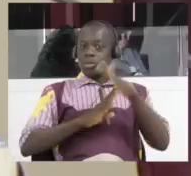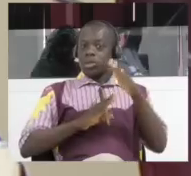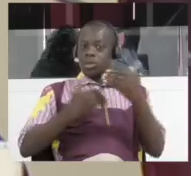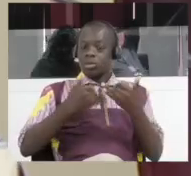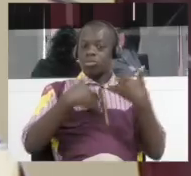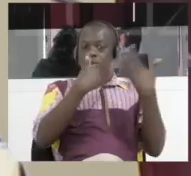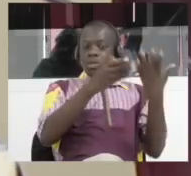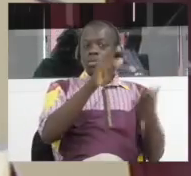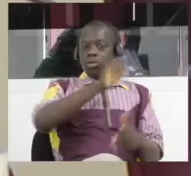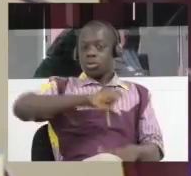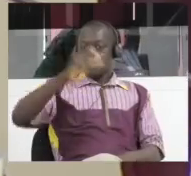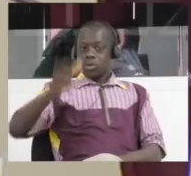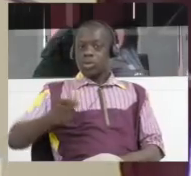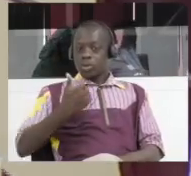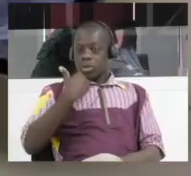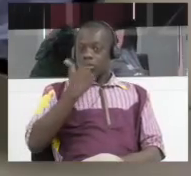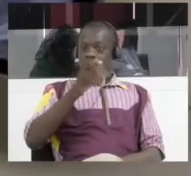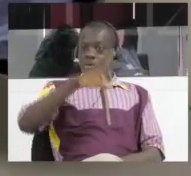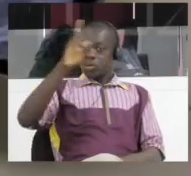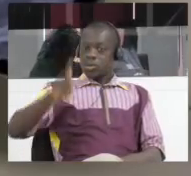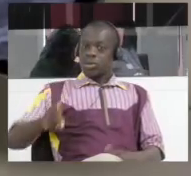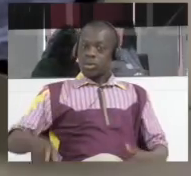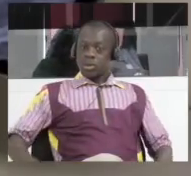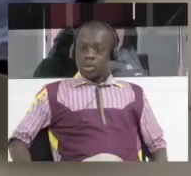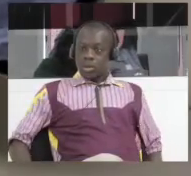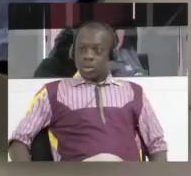the commissioners for questions.